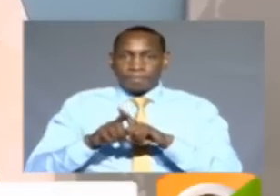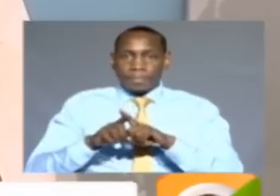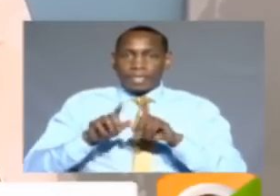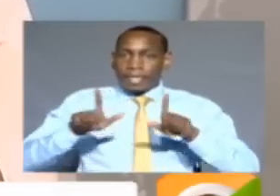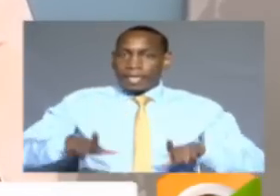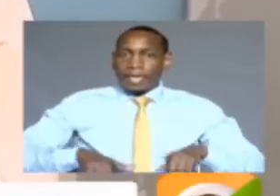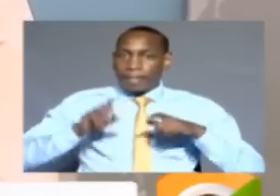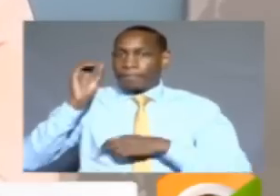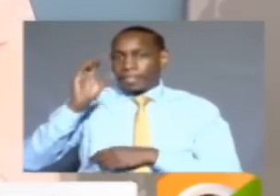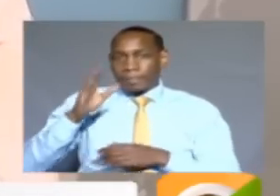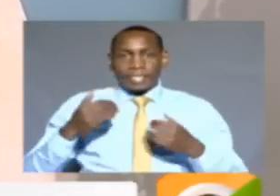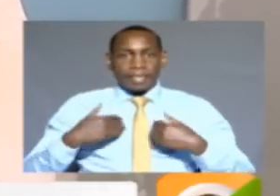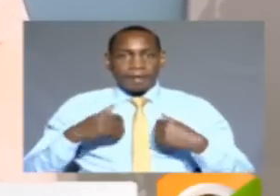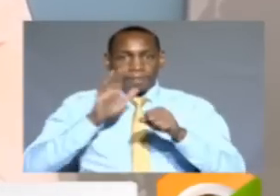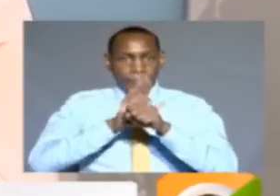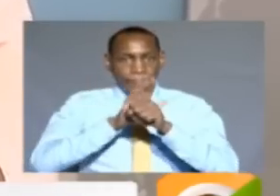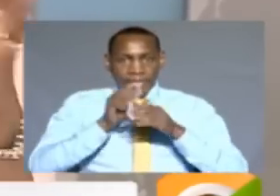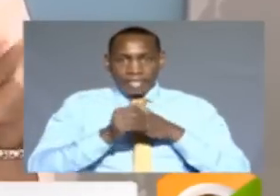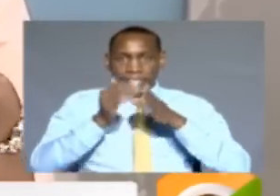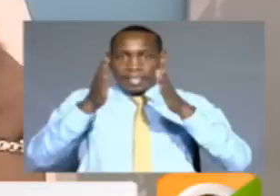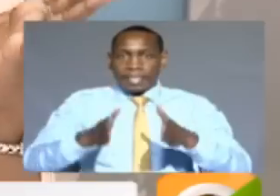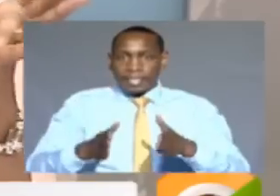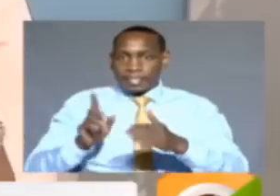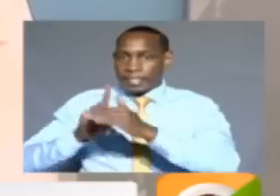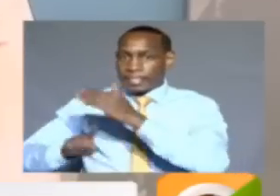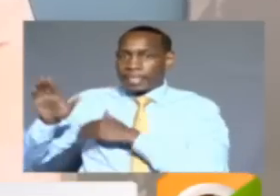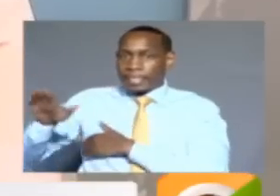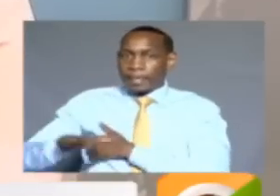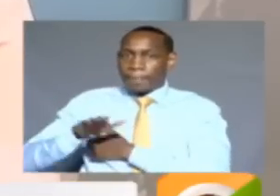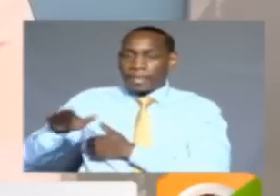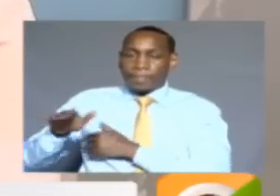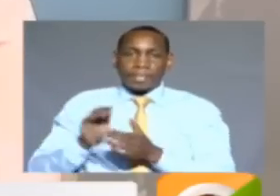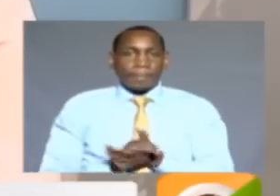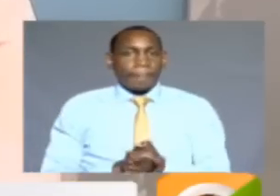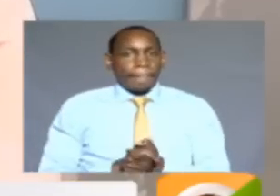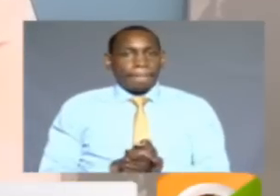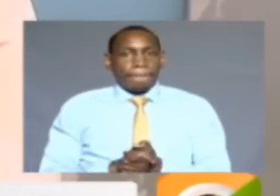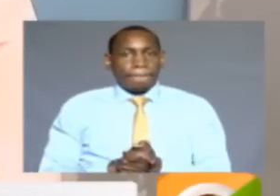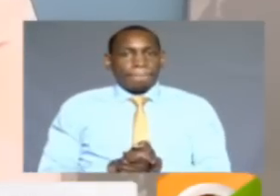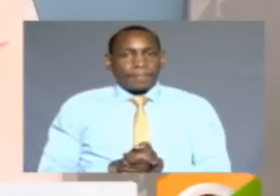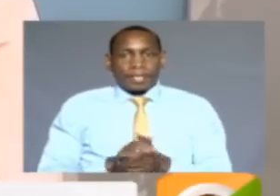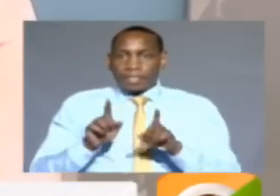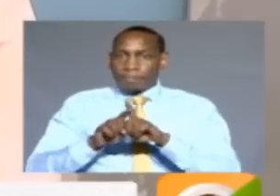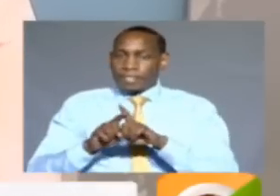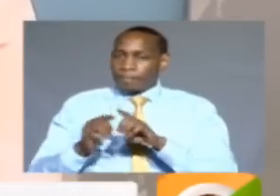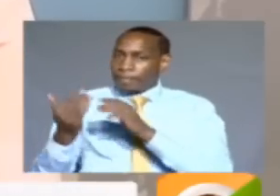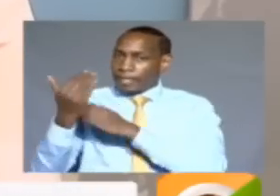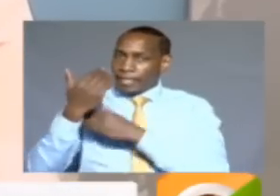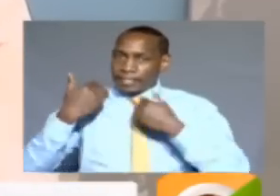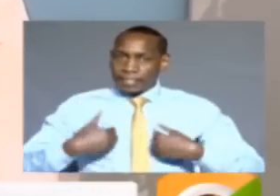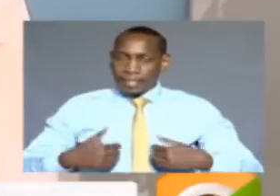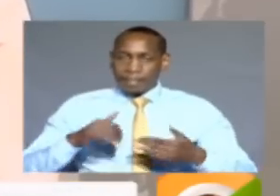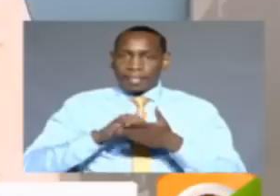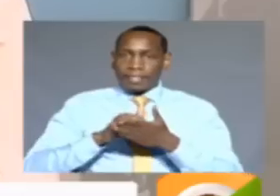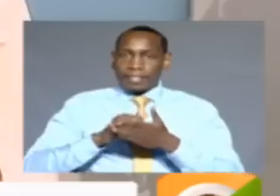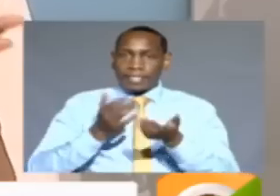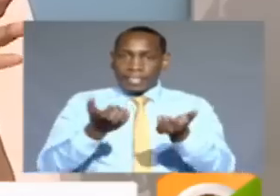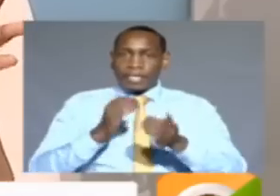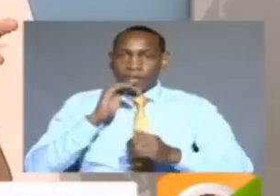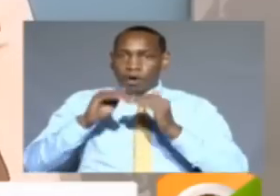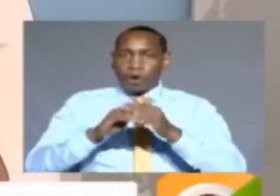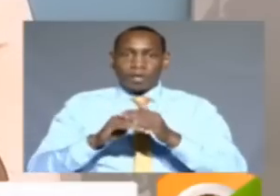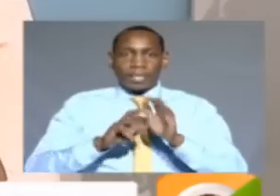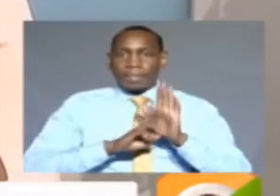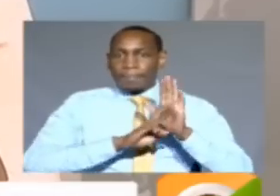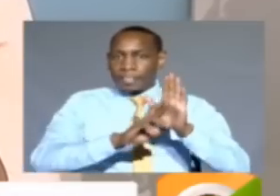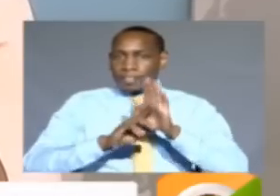many leaders who sit in our parliaments and that. And you ask ourselves, do we really need all of them? Do we really need to have